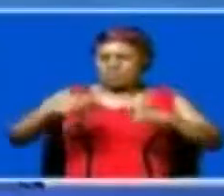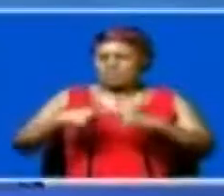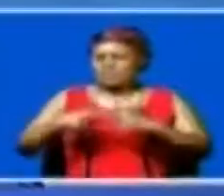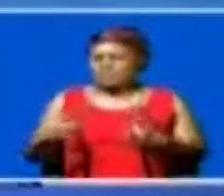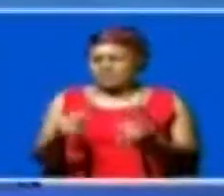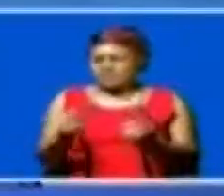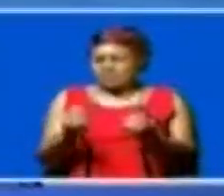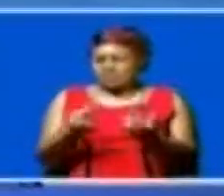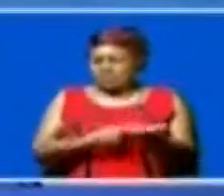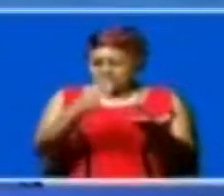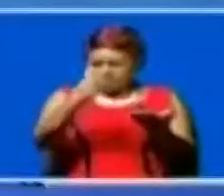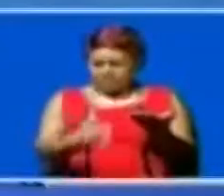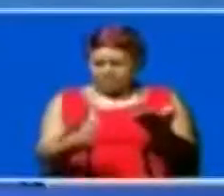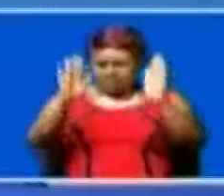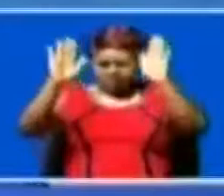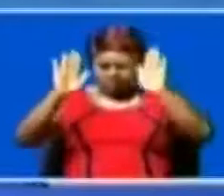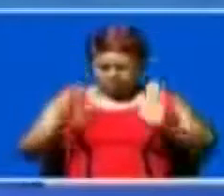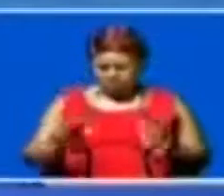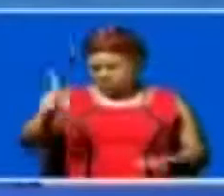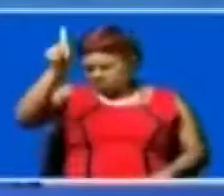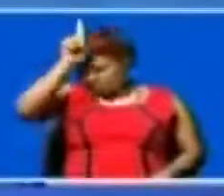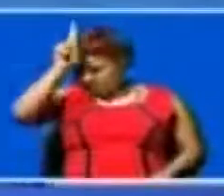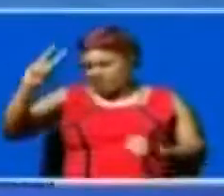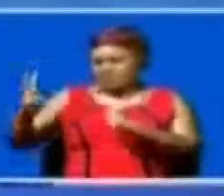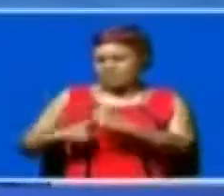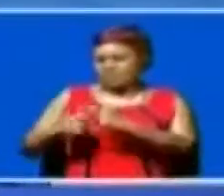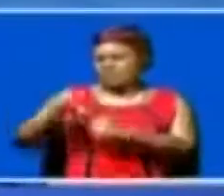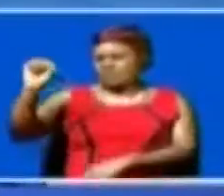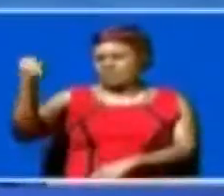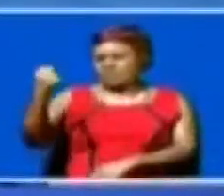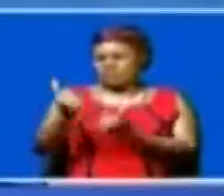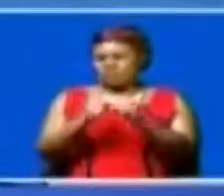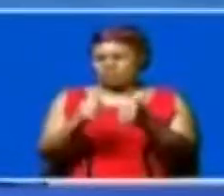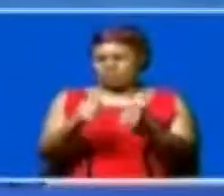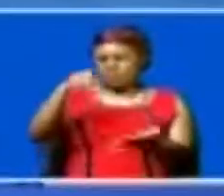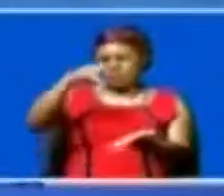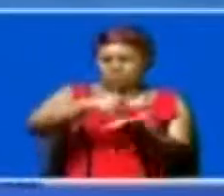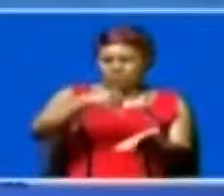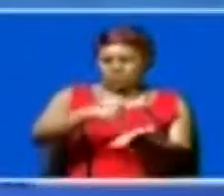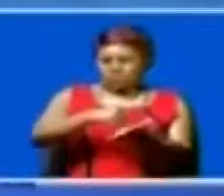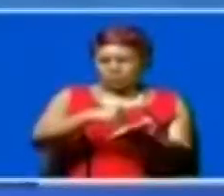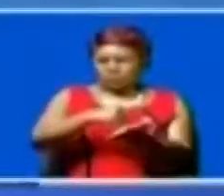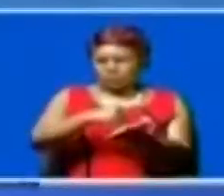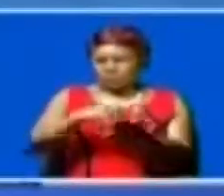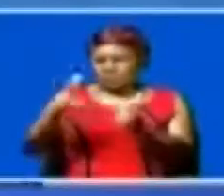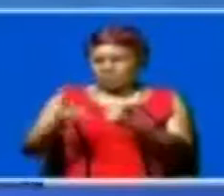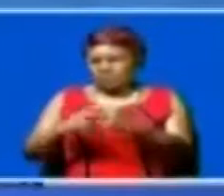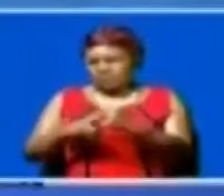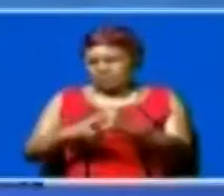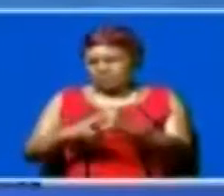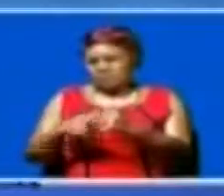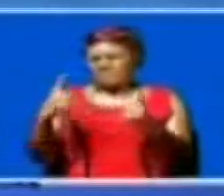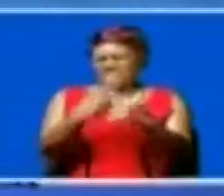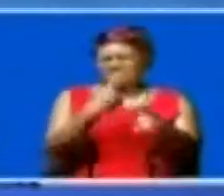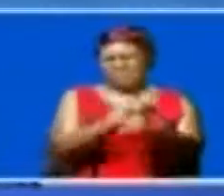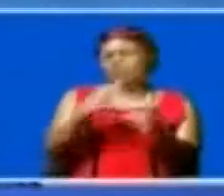off this weekend in Kisumu. Dala 7's is the fifth in a six-leg series that includes the Prince Louis 7's, Sepetuka,